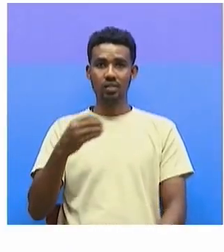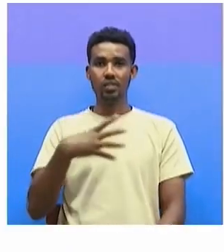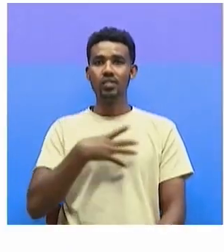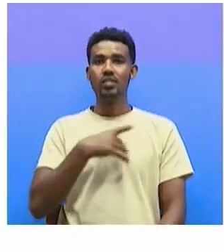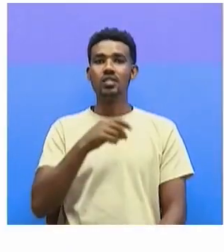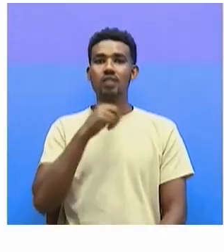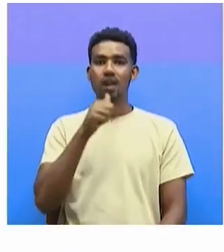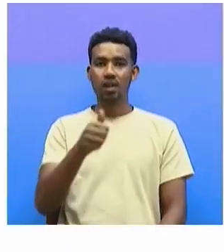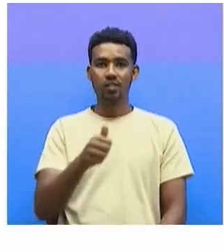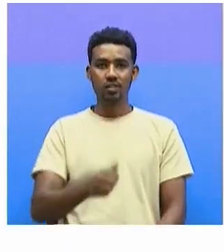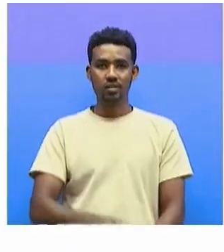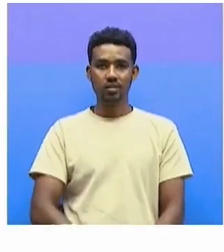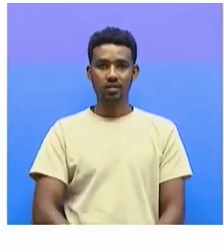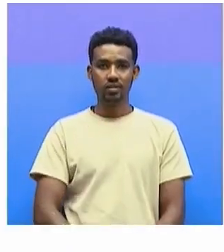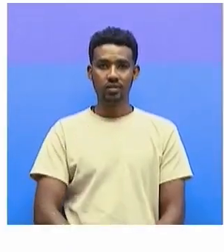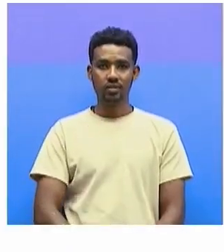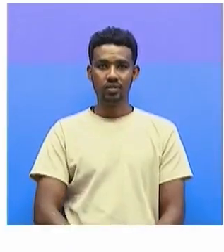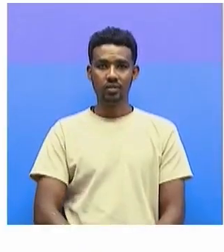dislike.